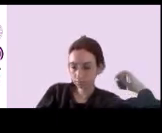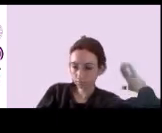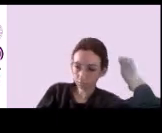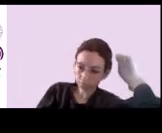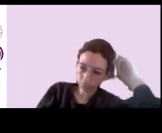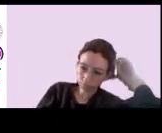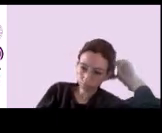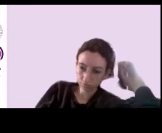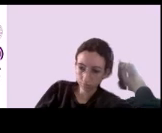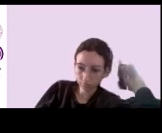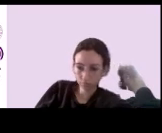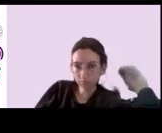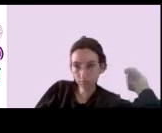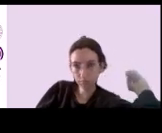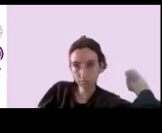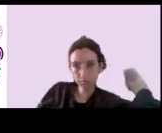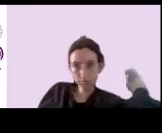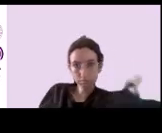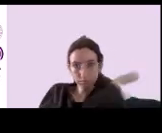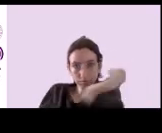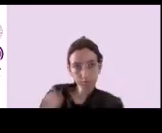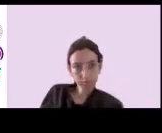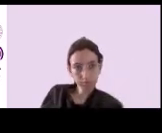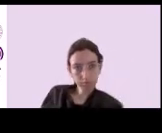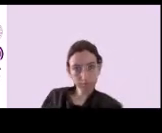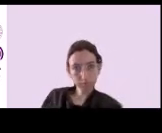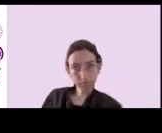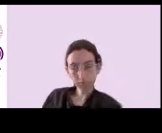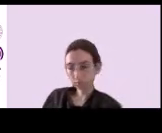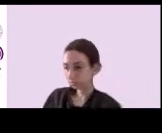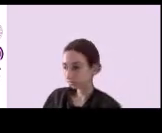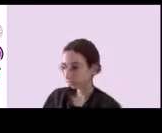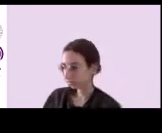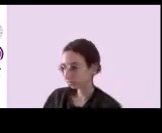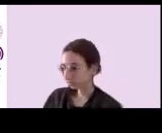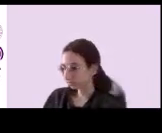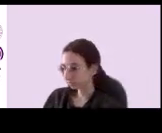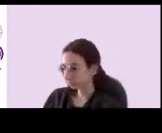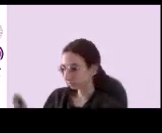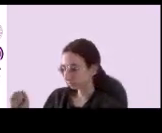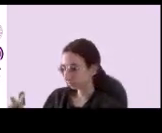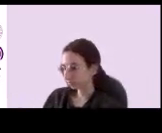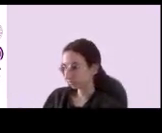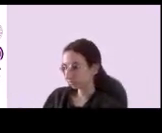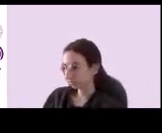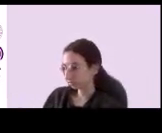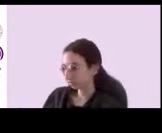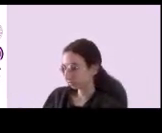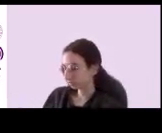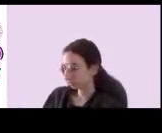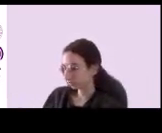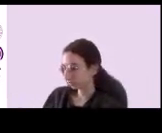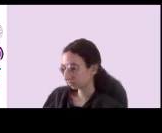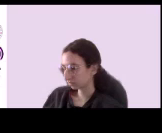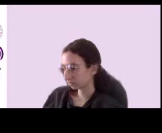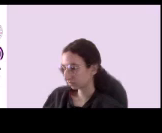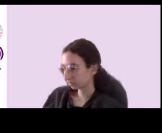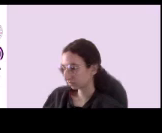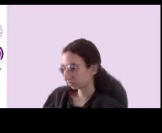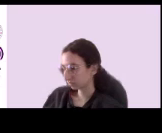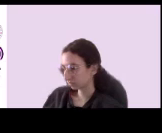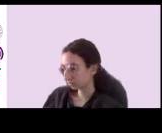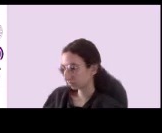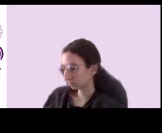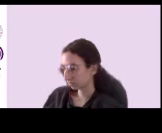XUV photons into two, part of course, the same XUV pulse. And here you see